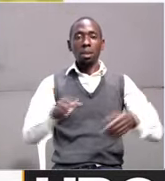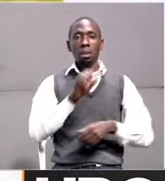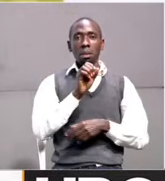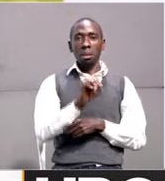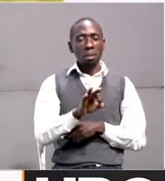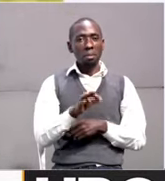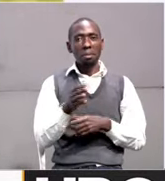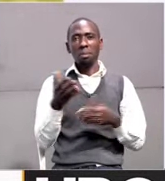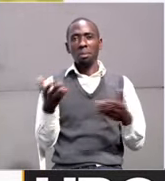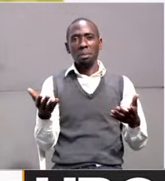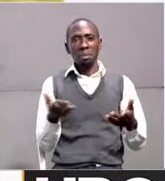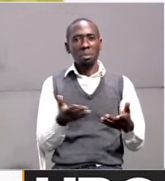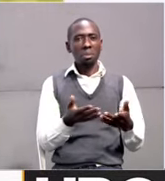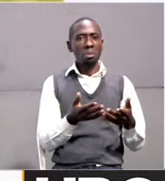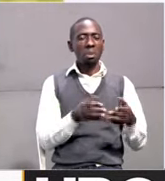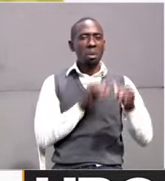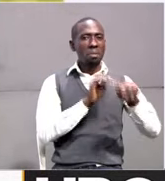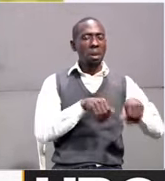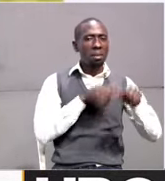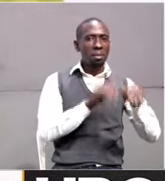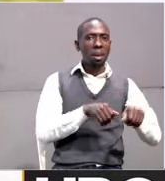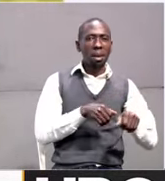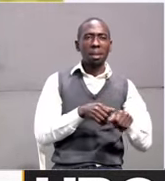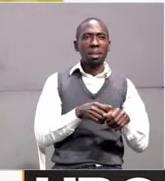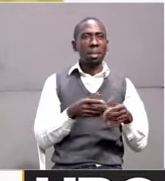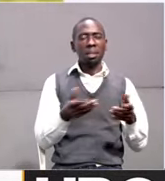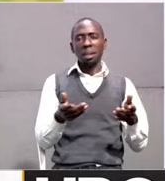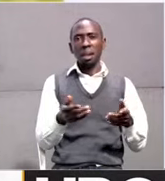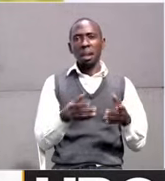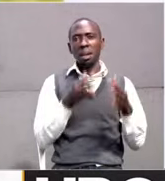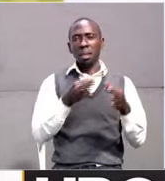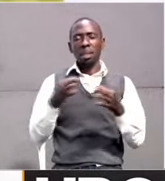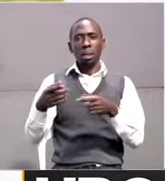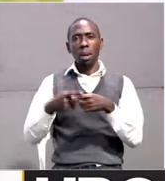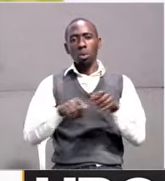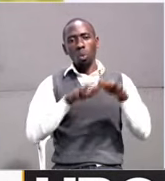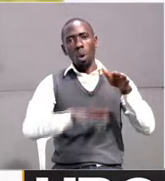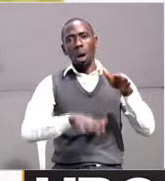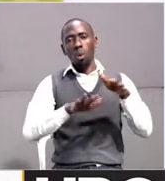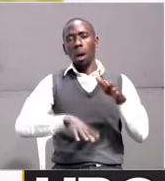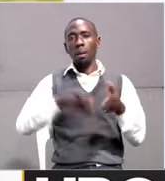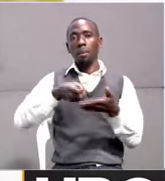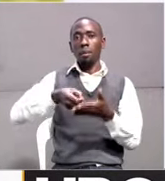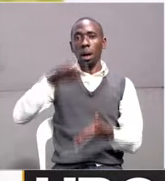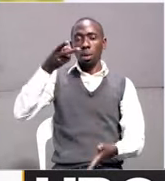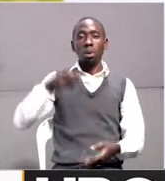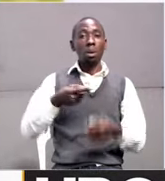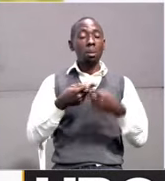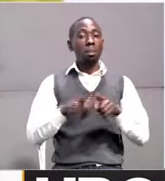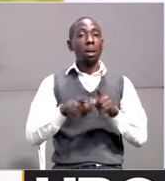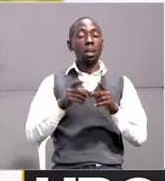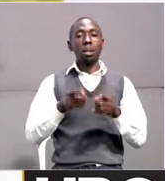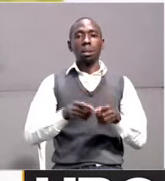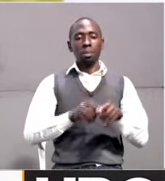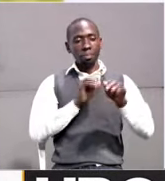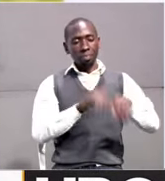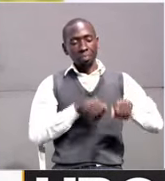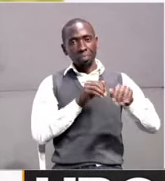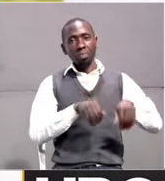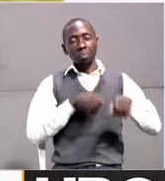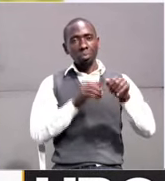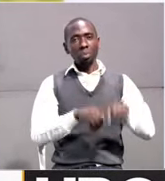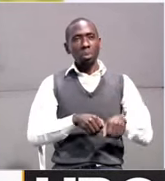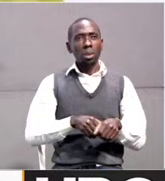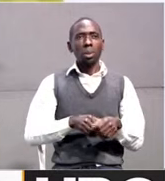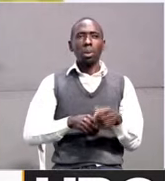products you are dealing in are low value, they are giving you